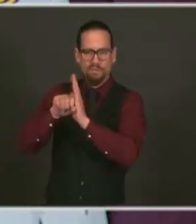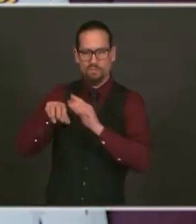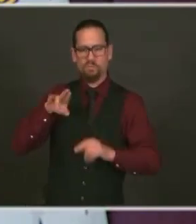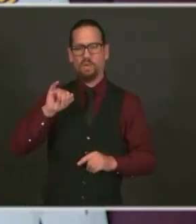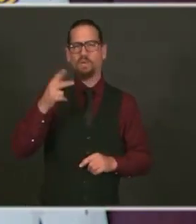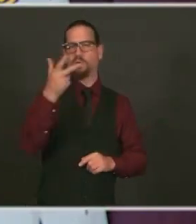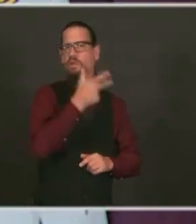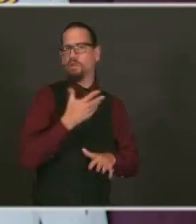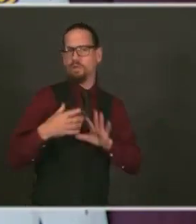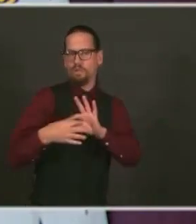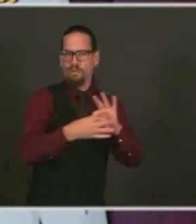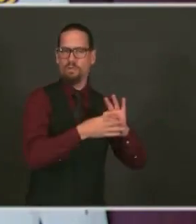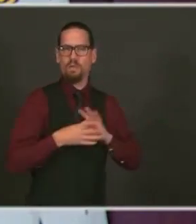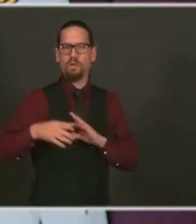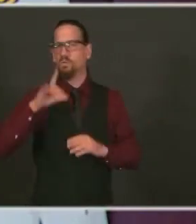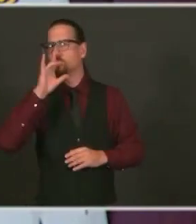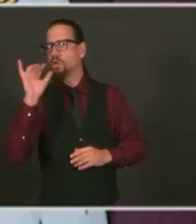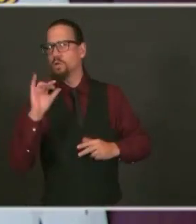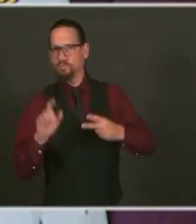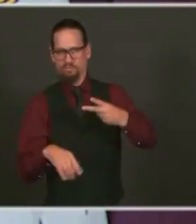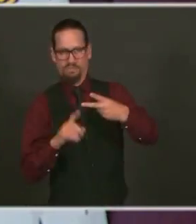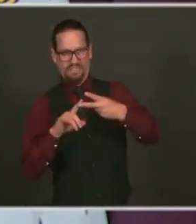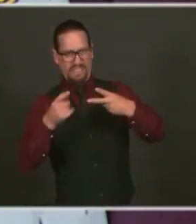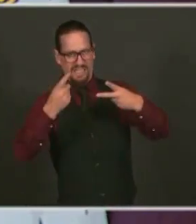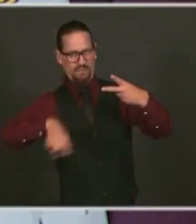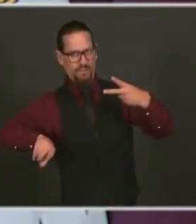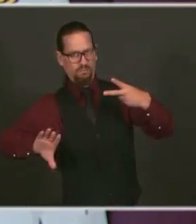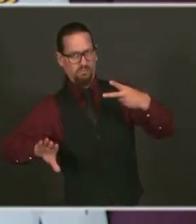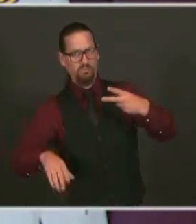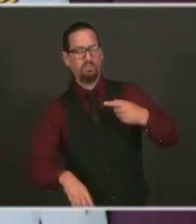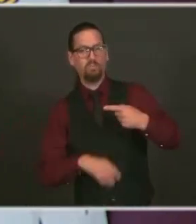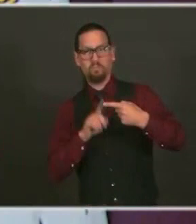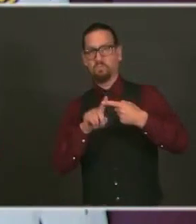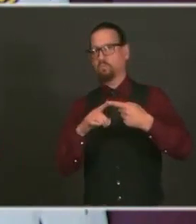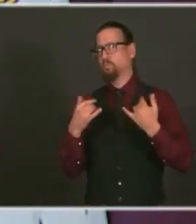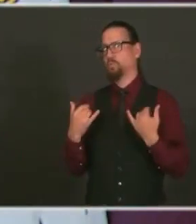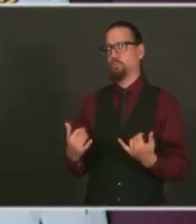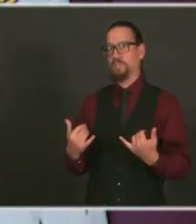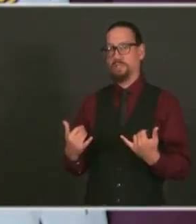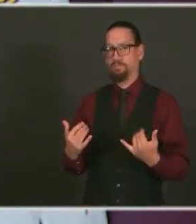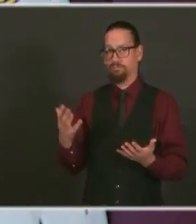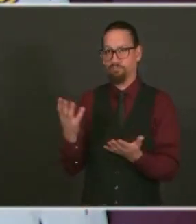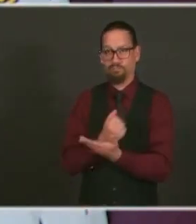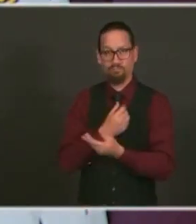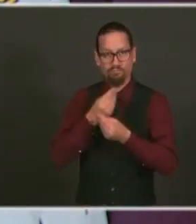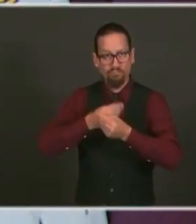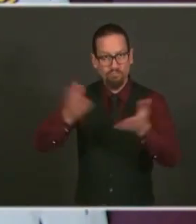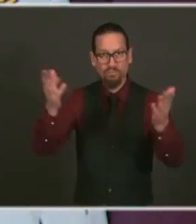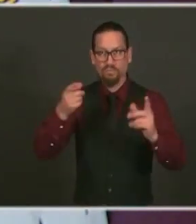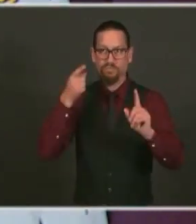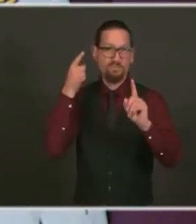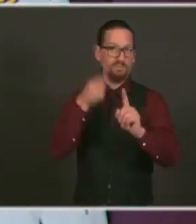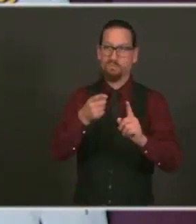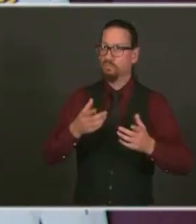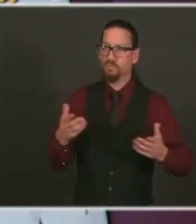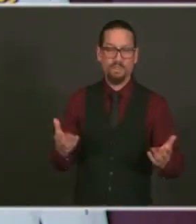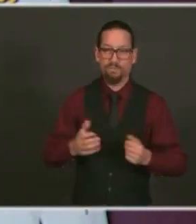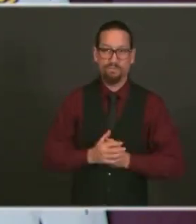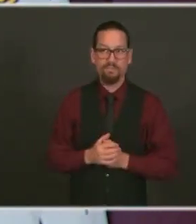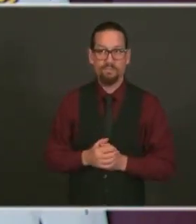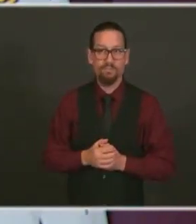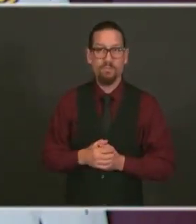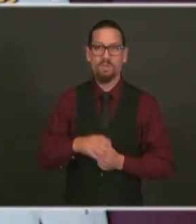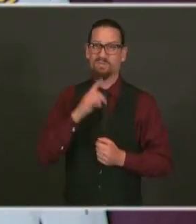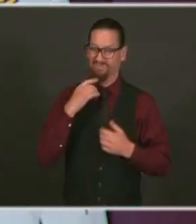We have a chance to turn this around. So right now in Cranston, we have a field hospital with over 300